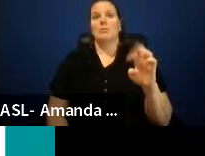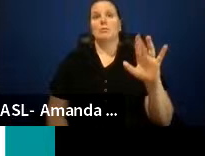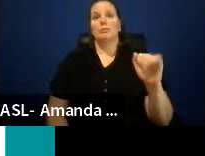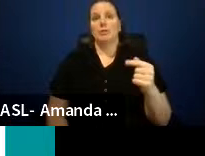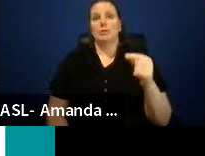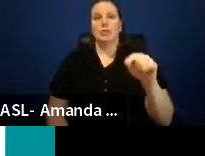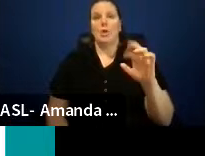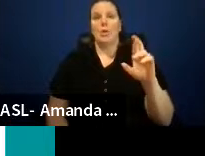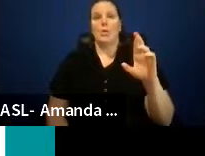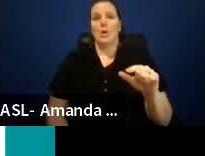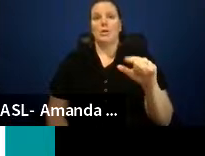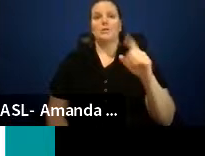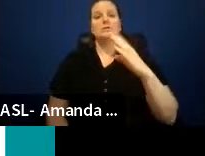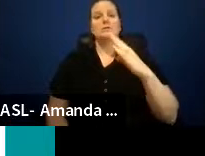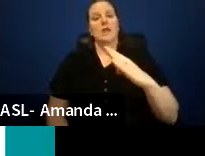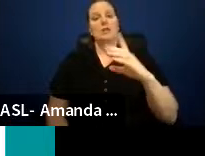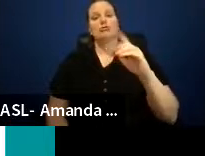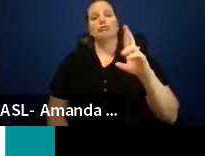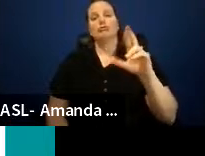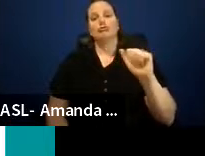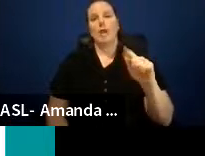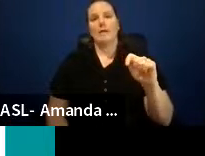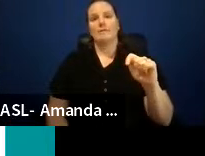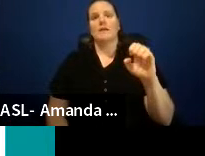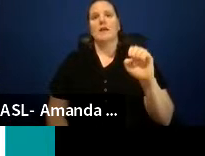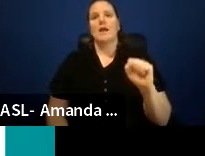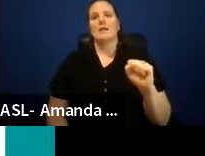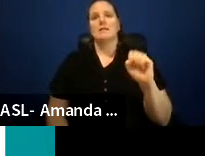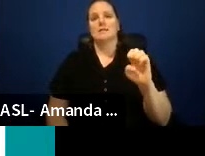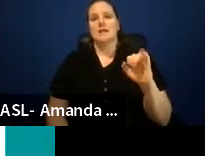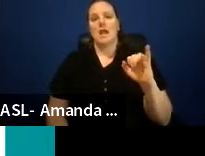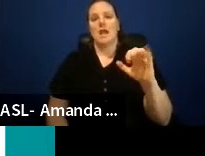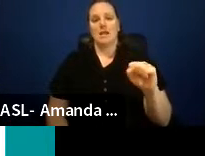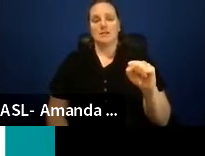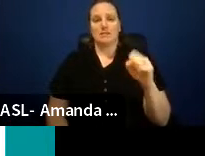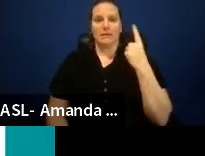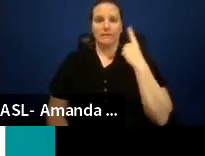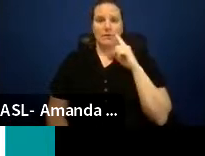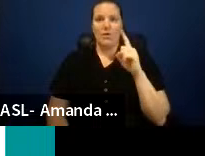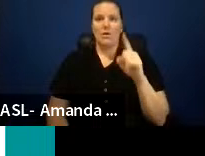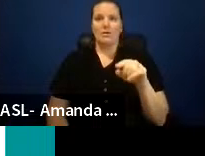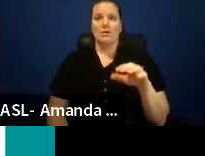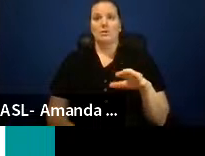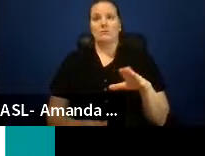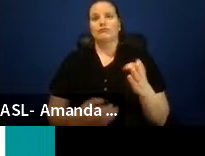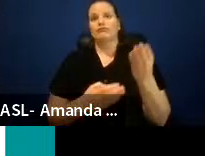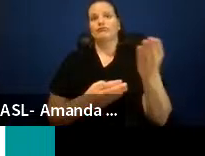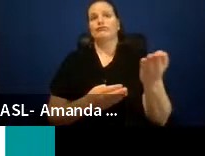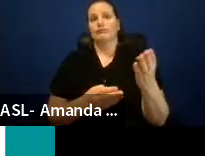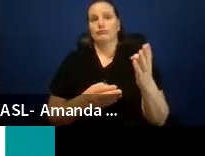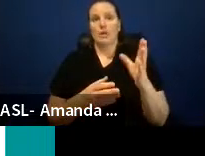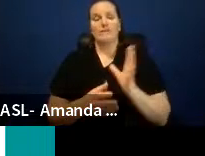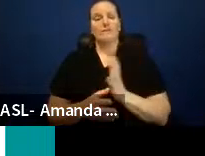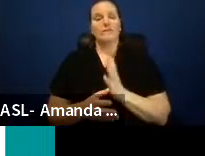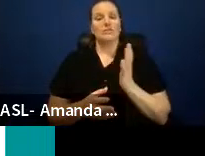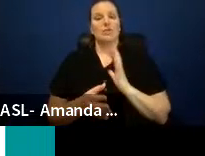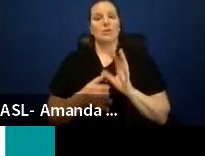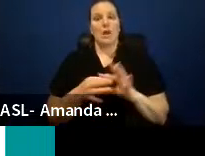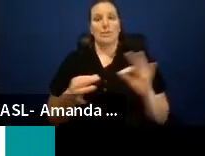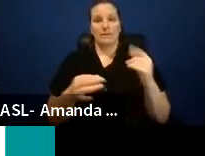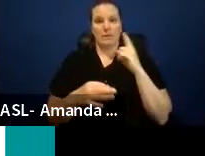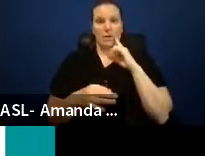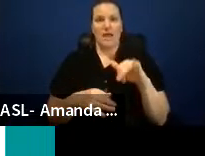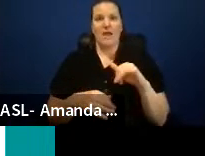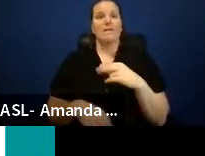www.interstatebridge.org/draft-SEIS for the ways to submit official public comment on the draft supplemental environmental impact statement. Verbal